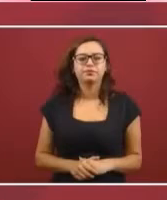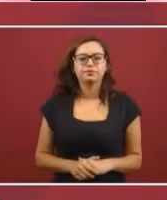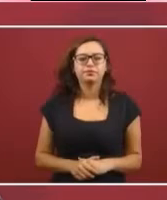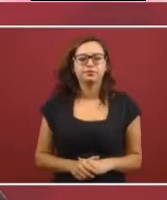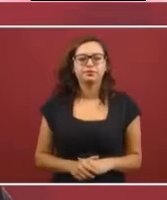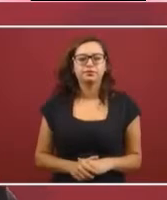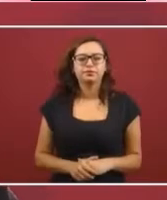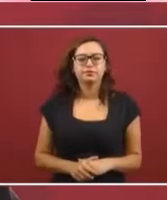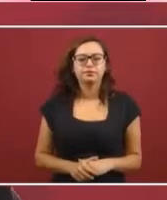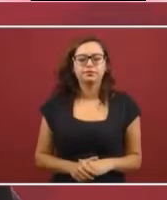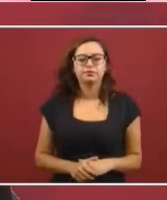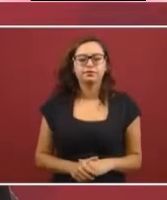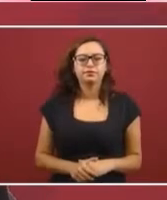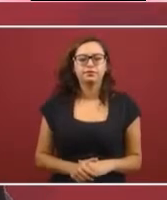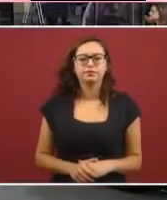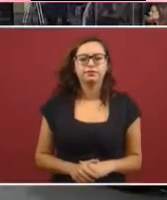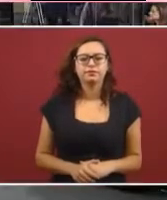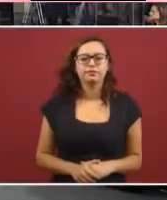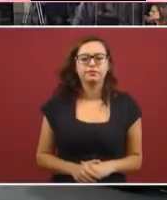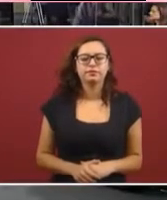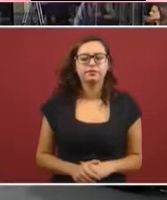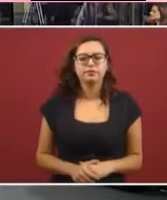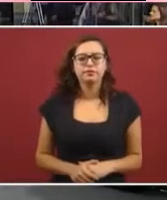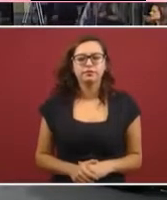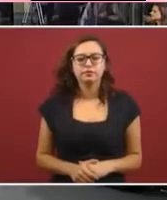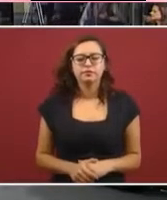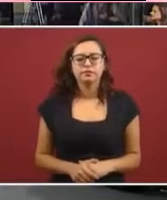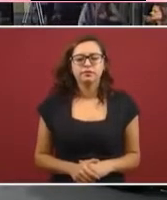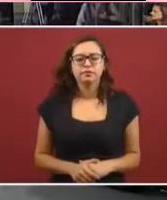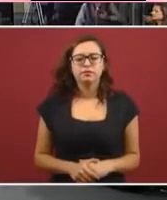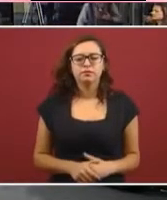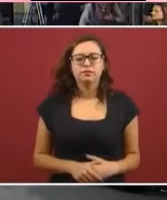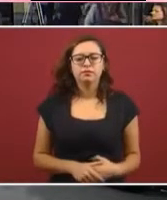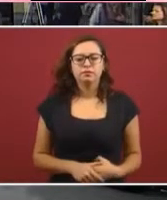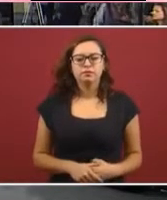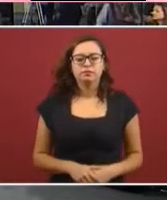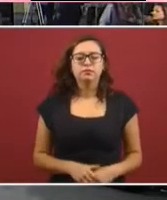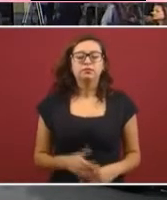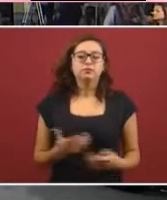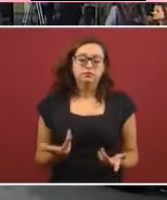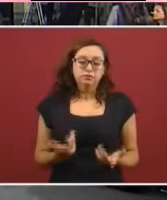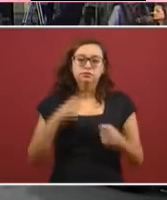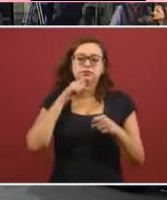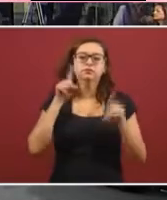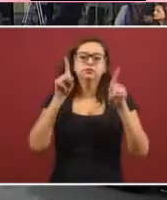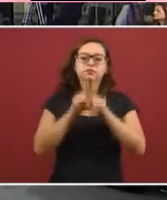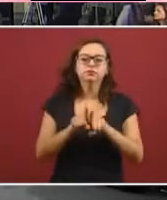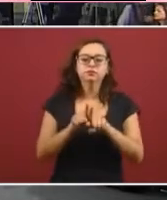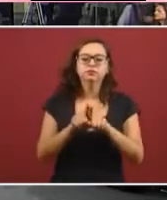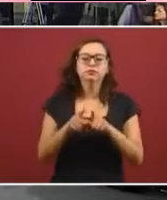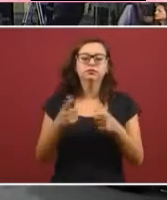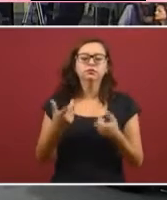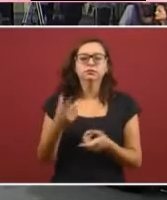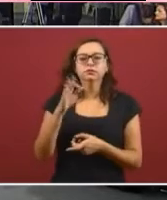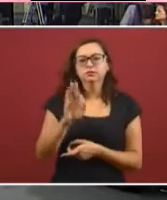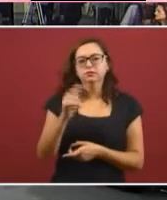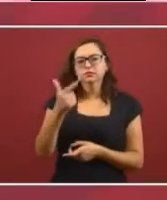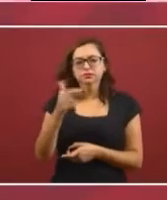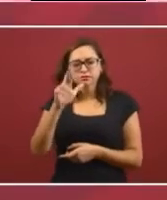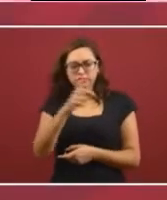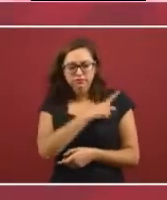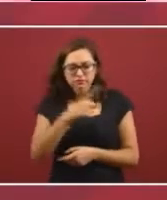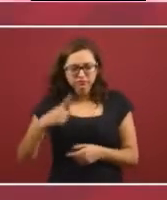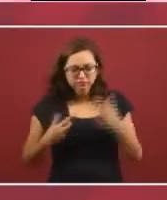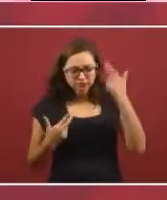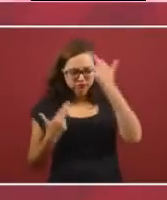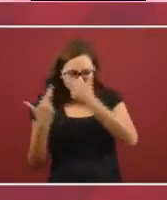And so that there will be a mechanism de evaluación to evaluate bien the goods para que en caso de que in order